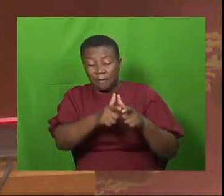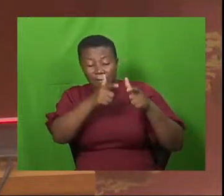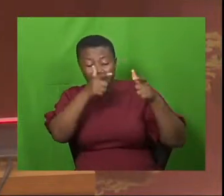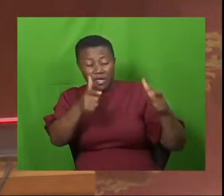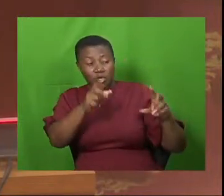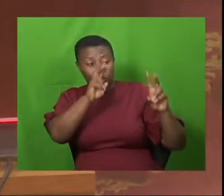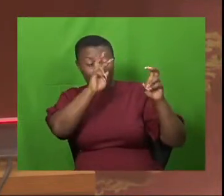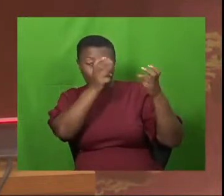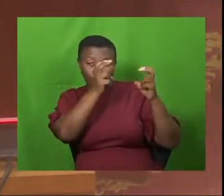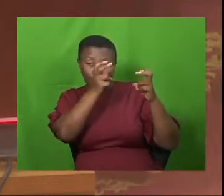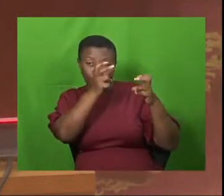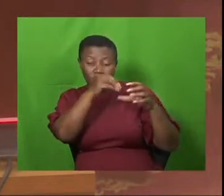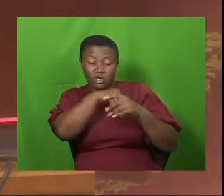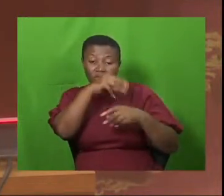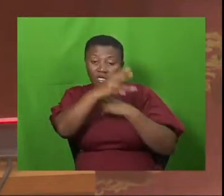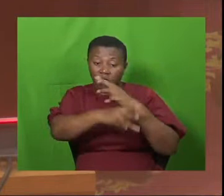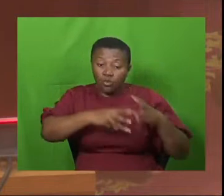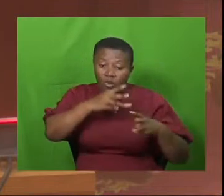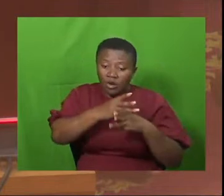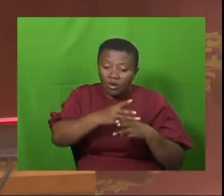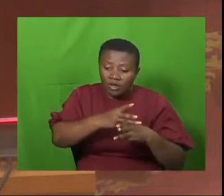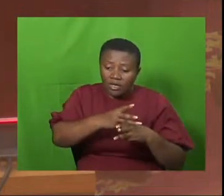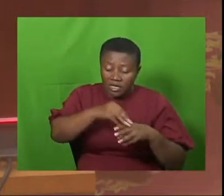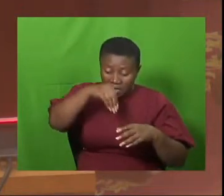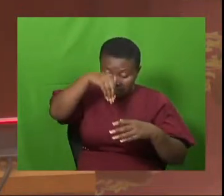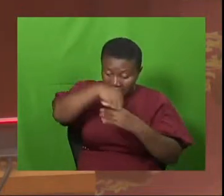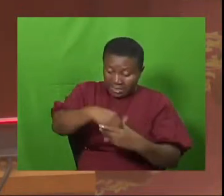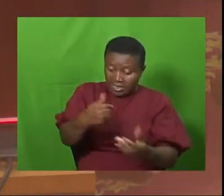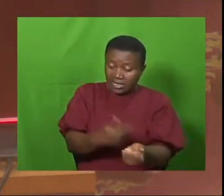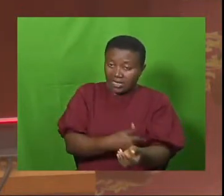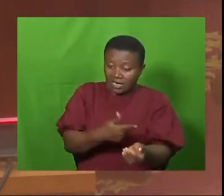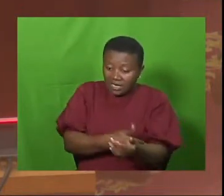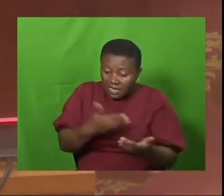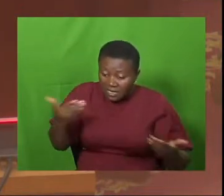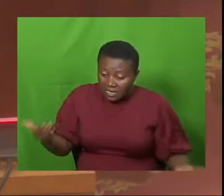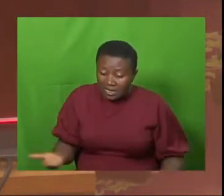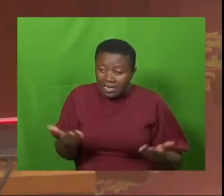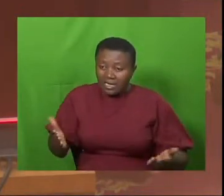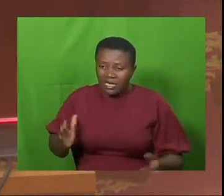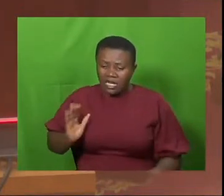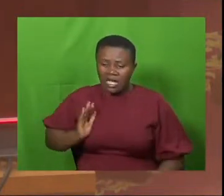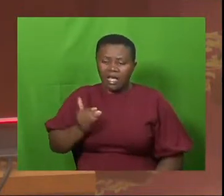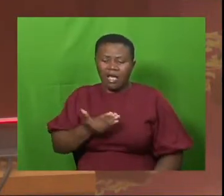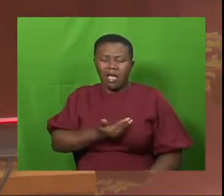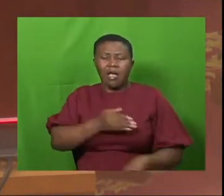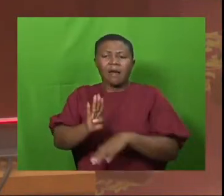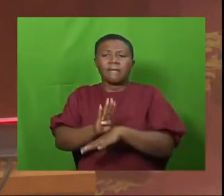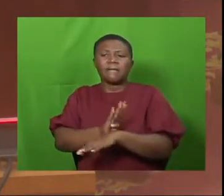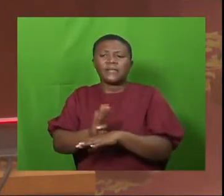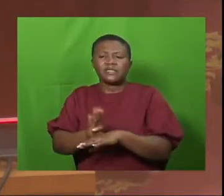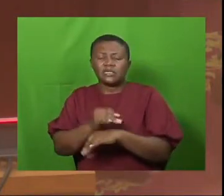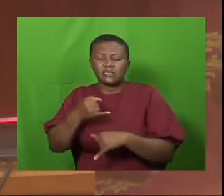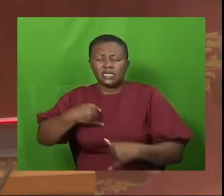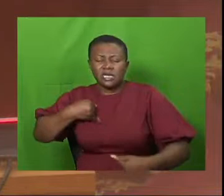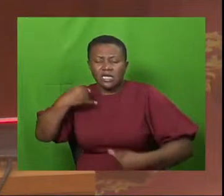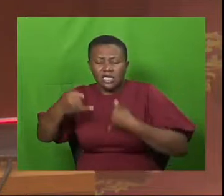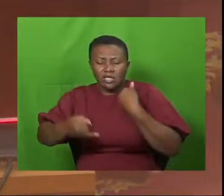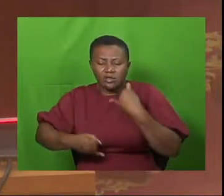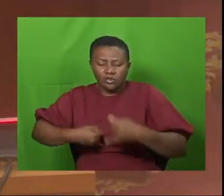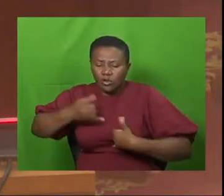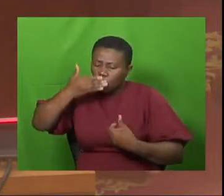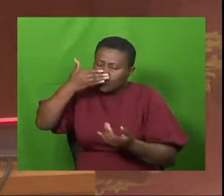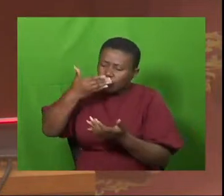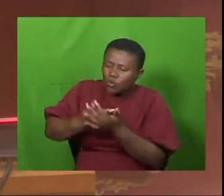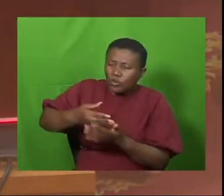Ghana, our businesses and households enjoy regular supply of electricity. South Africa, Mr.